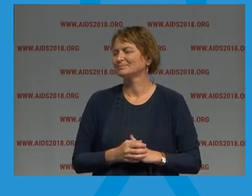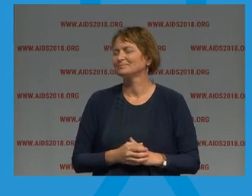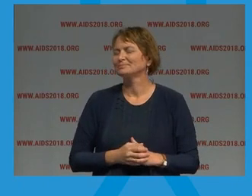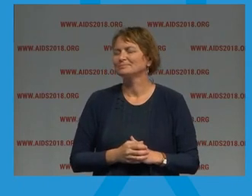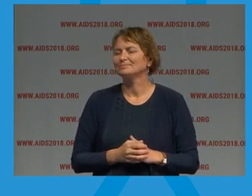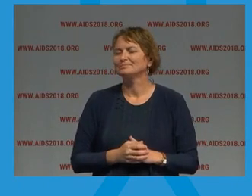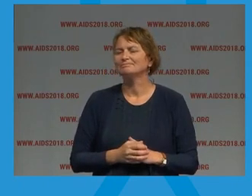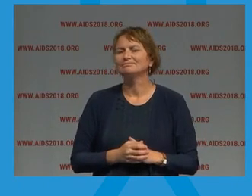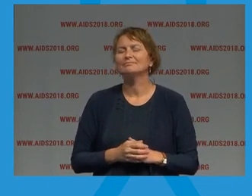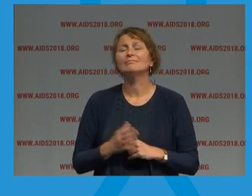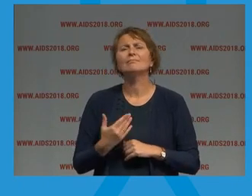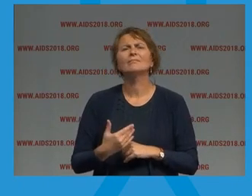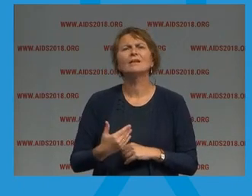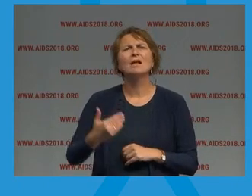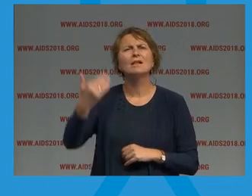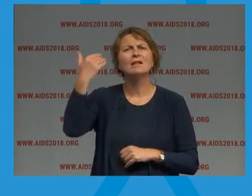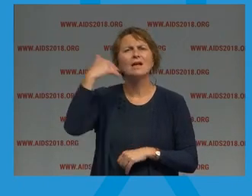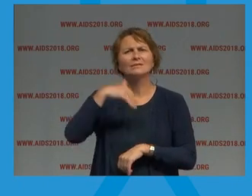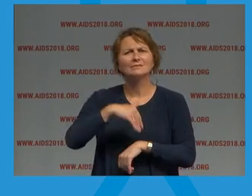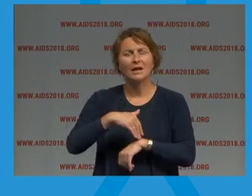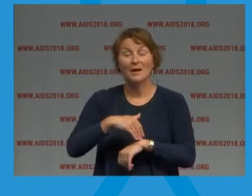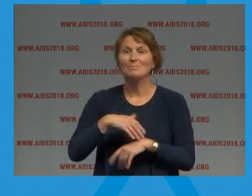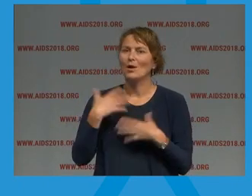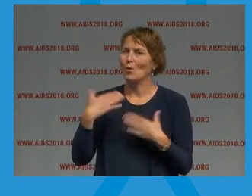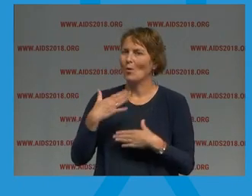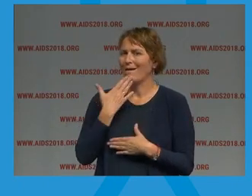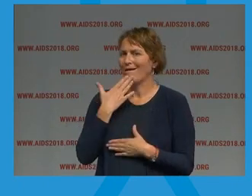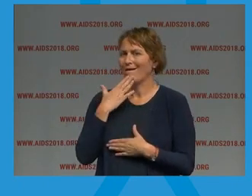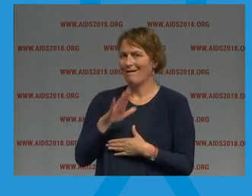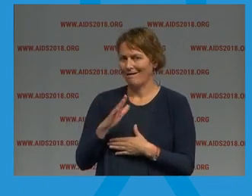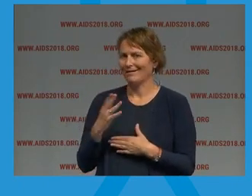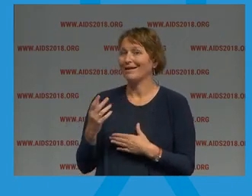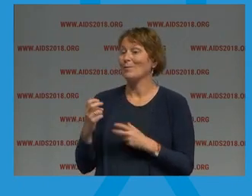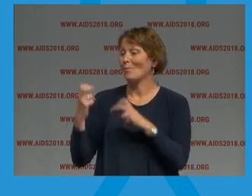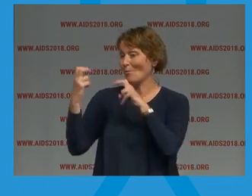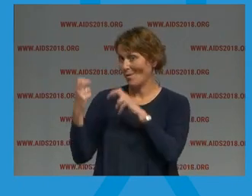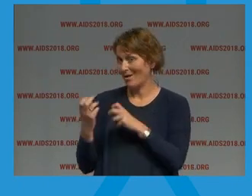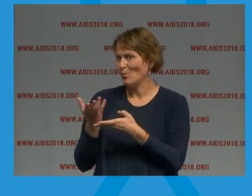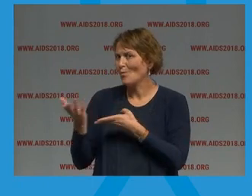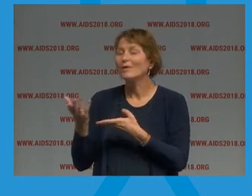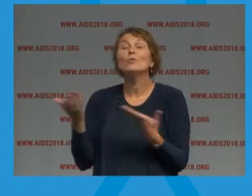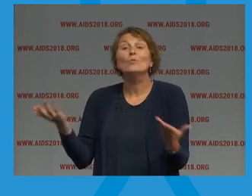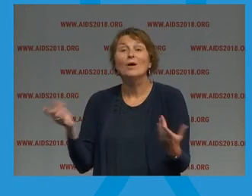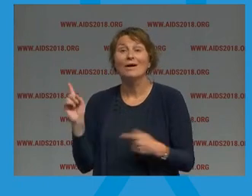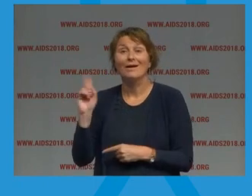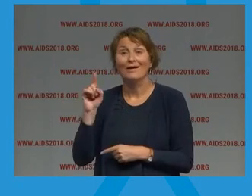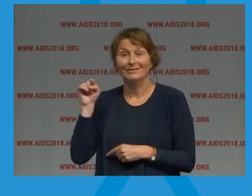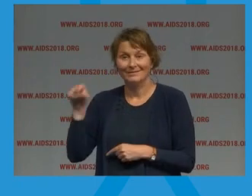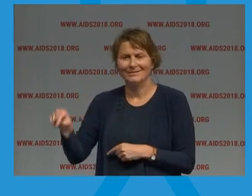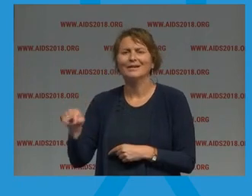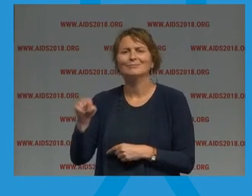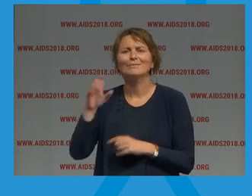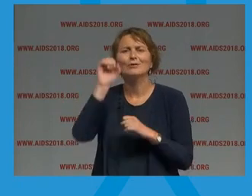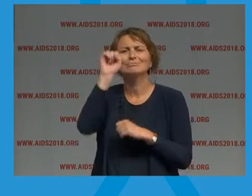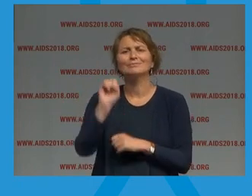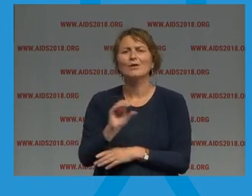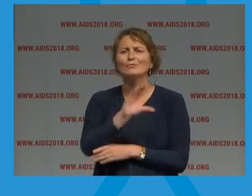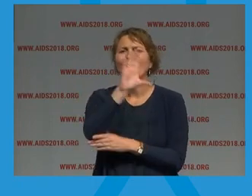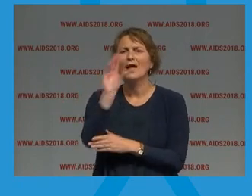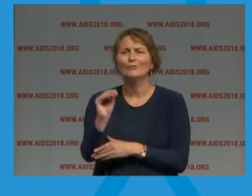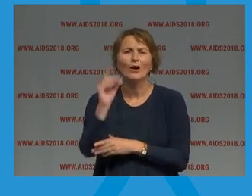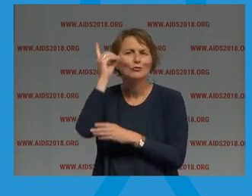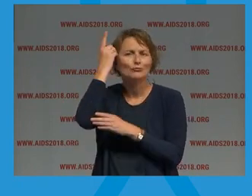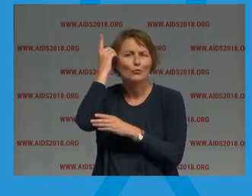The last time that I was privileged to be in Prudence's company was in Durban at the